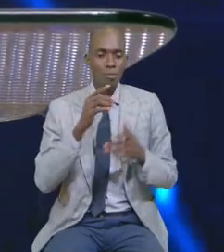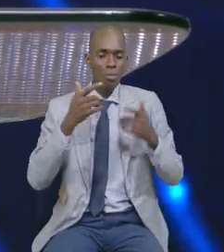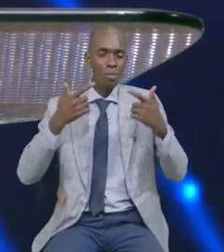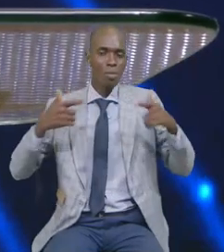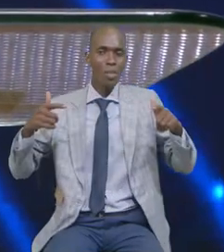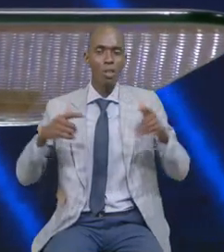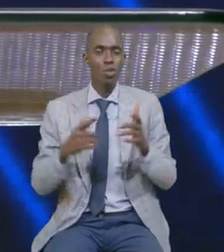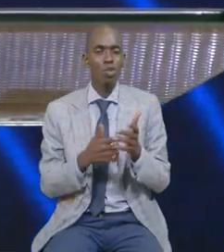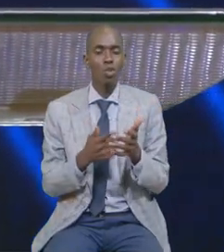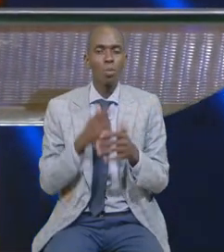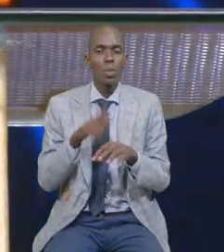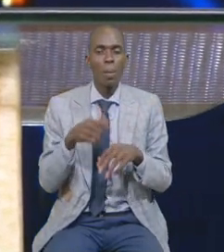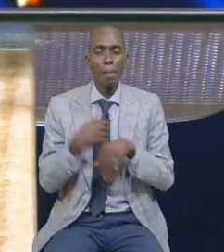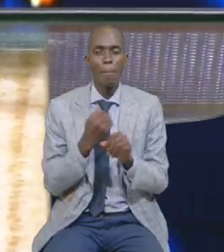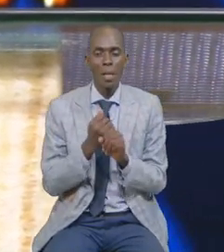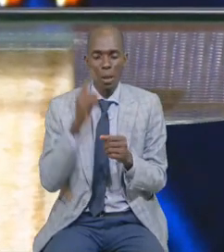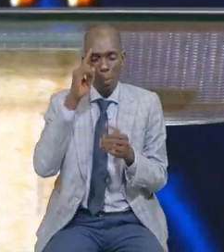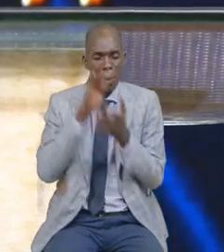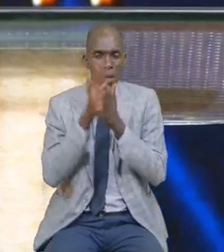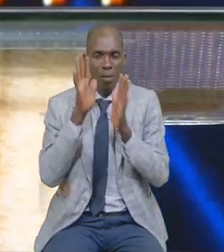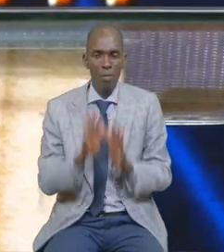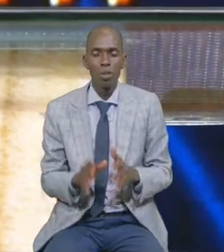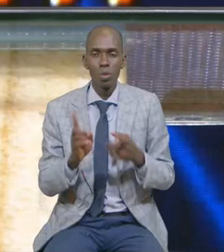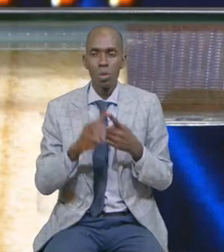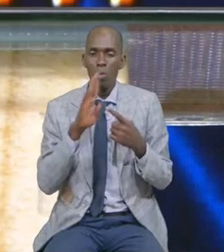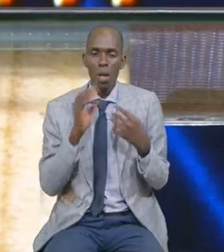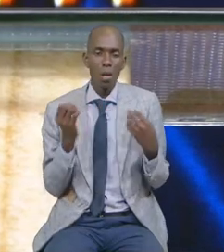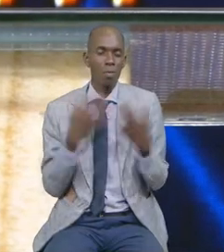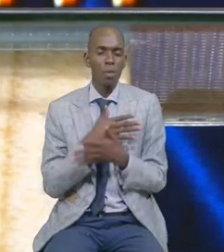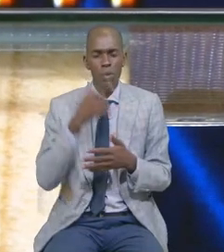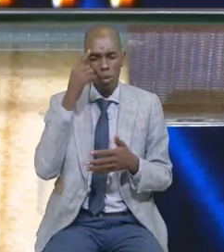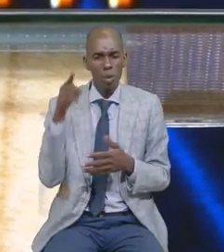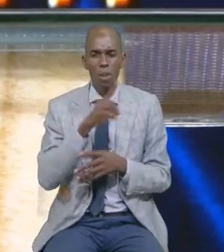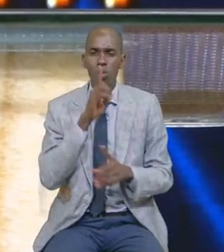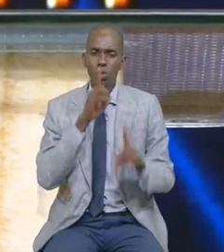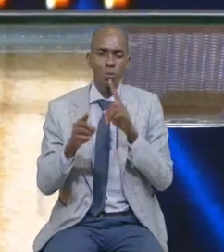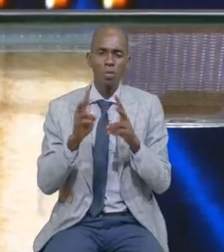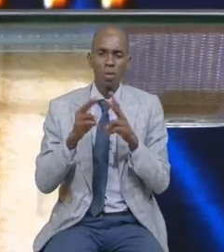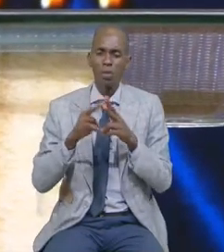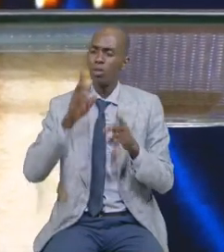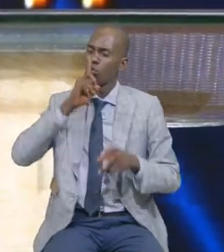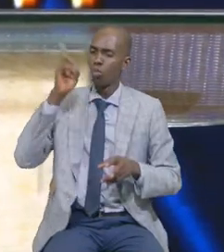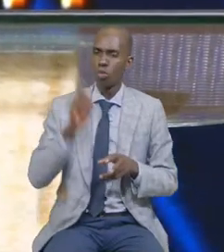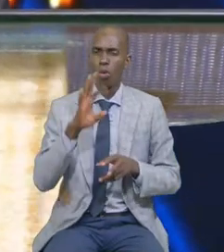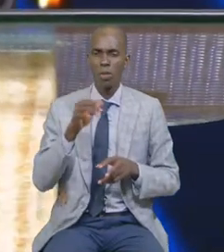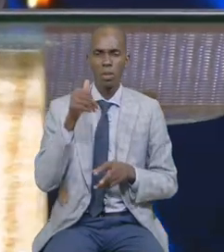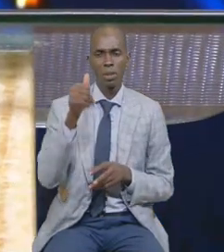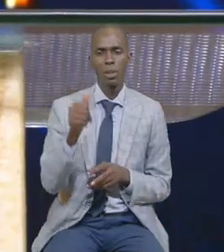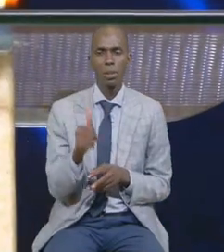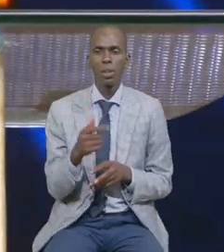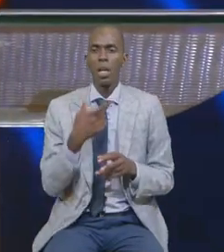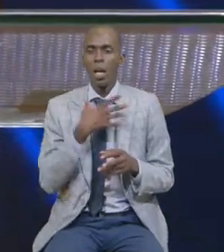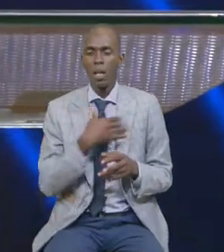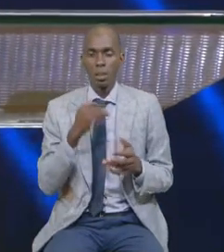make believers afraid. They're so sure of themselves. This is what they can do. They can torture